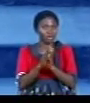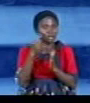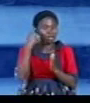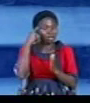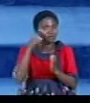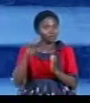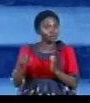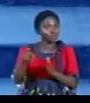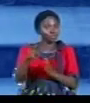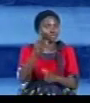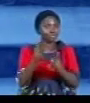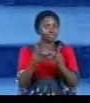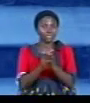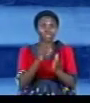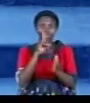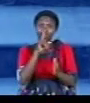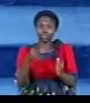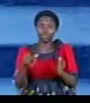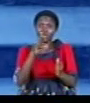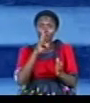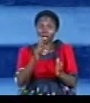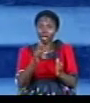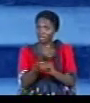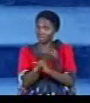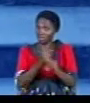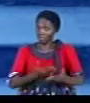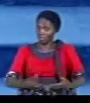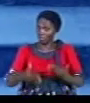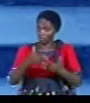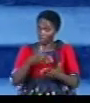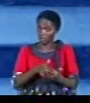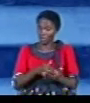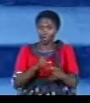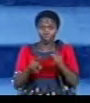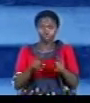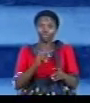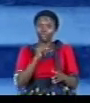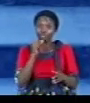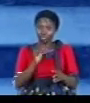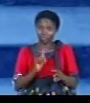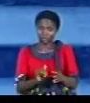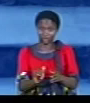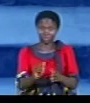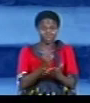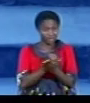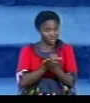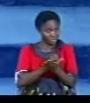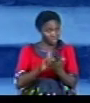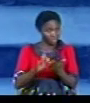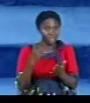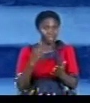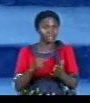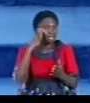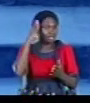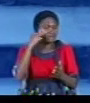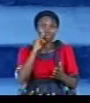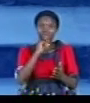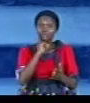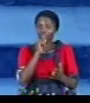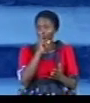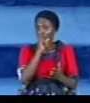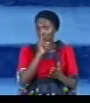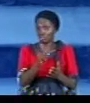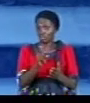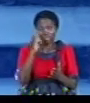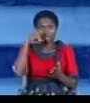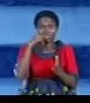sure, but they are not sanctified. The experience is not sure. He said that we should raise up